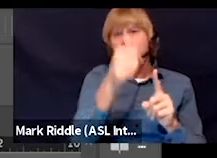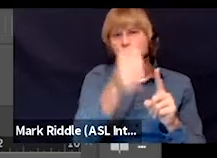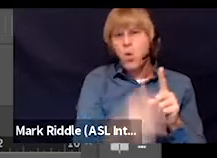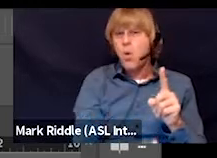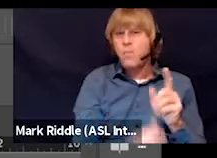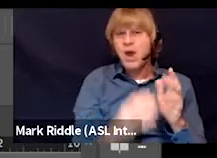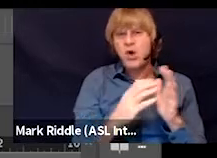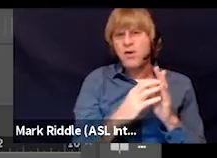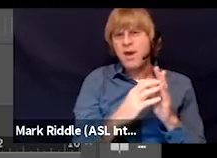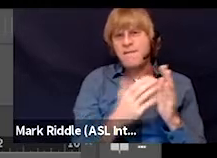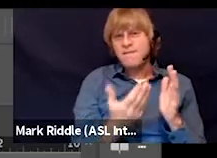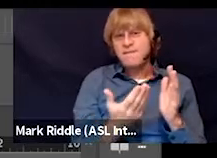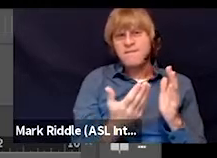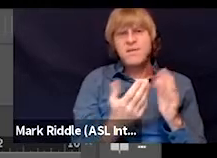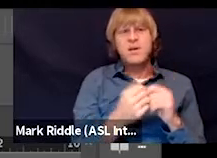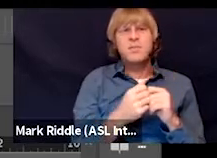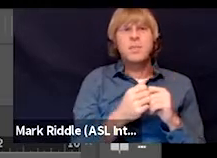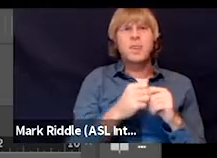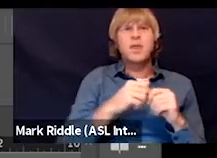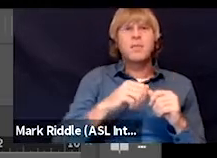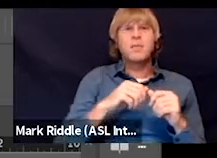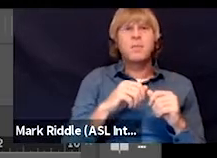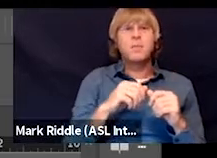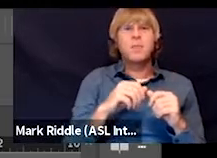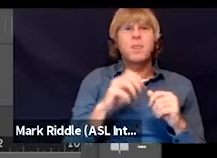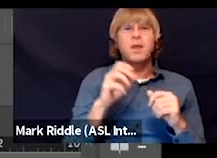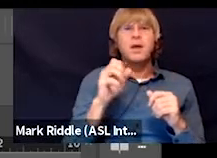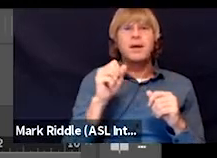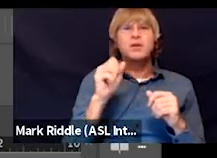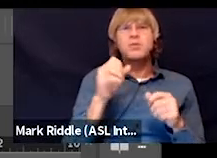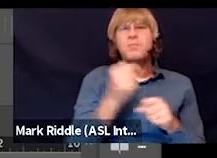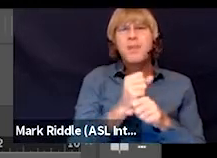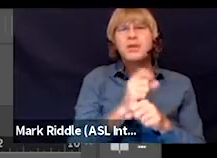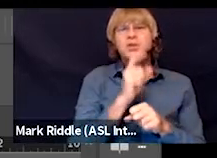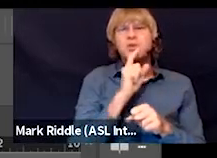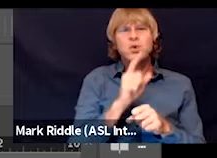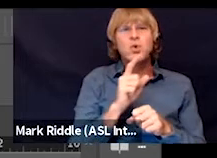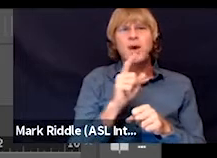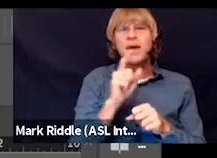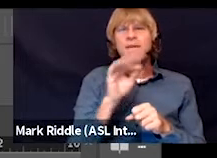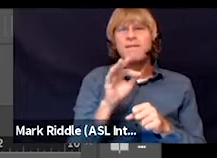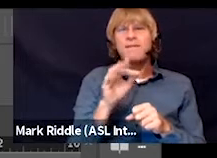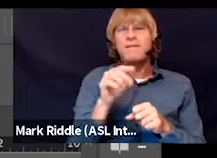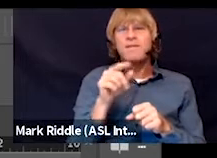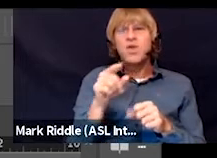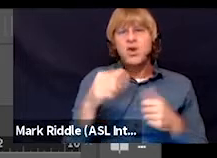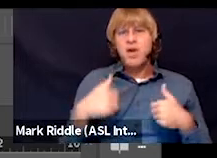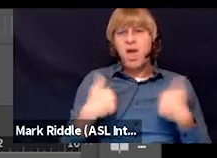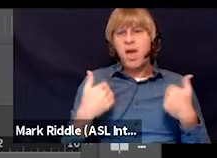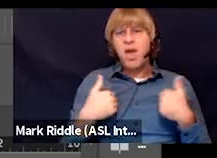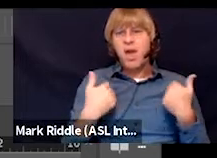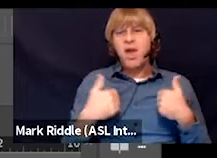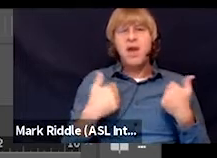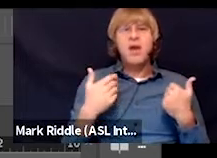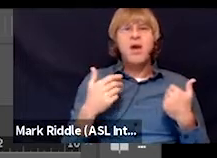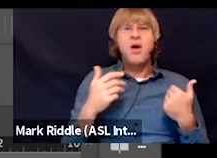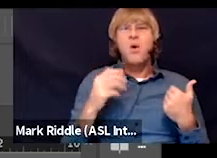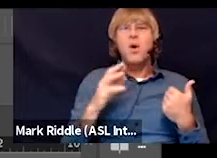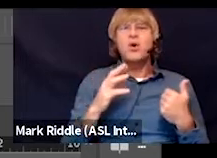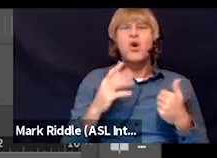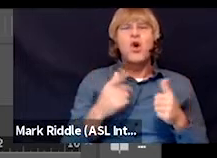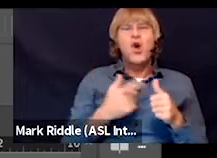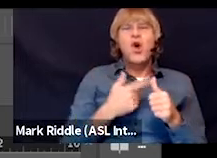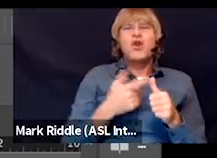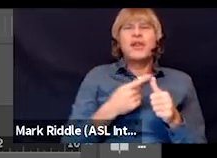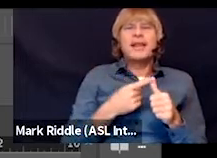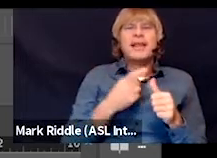paragraph. So again, make sure if you're a young or early on in